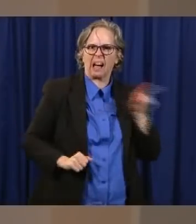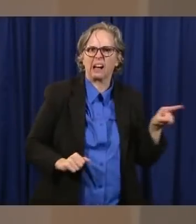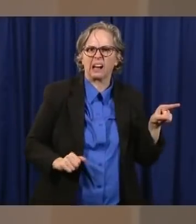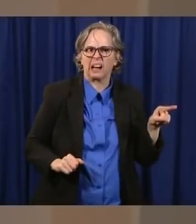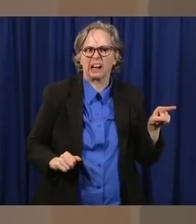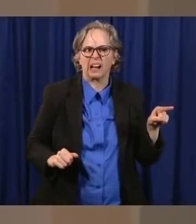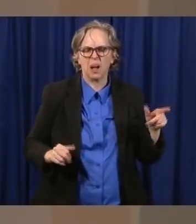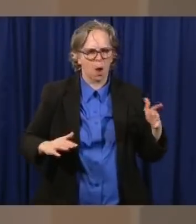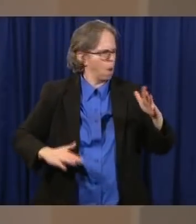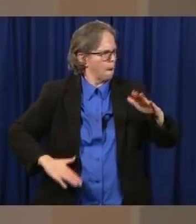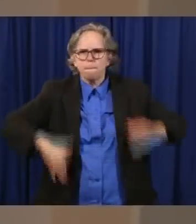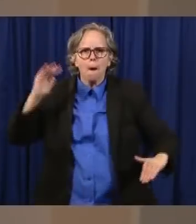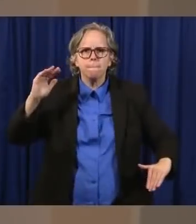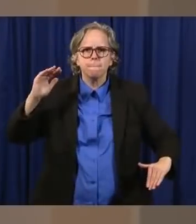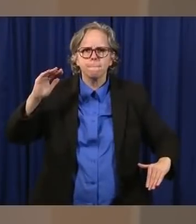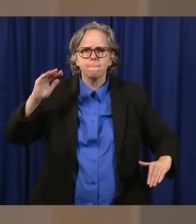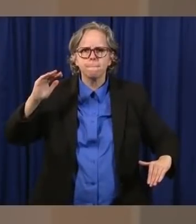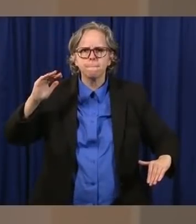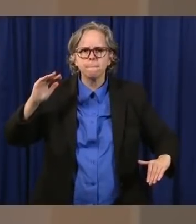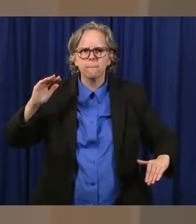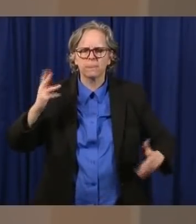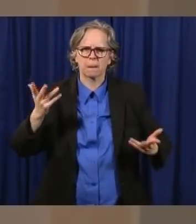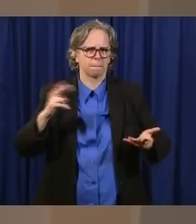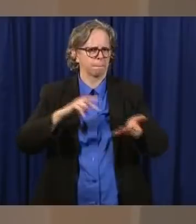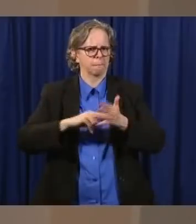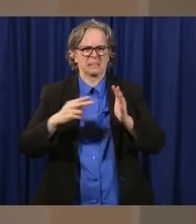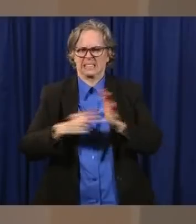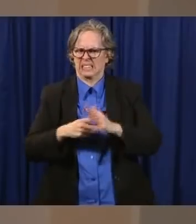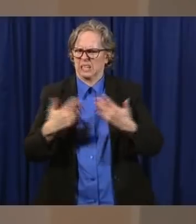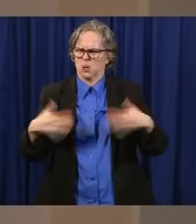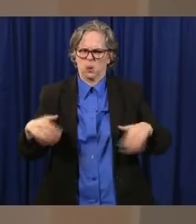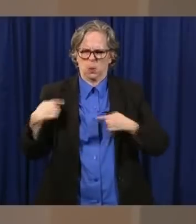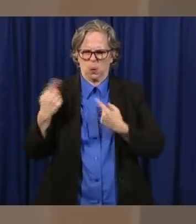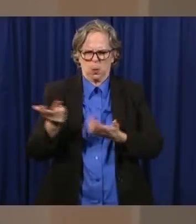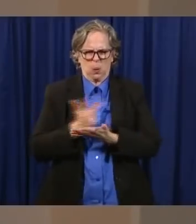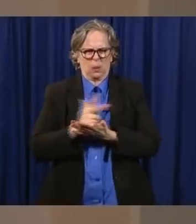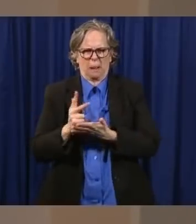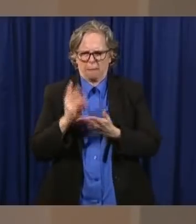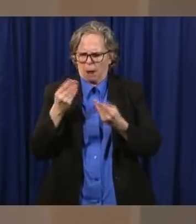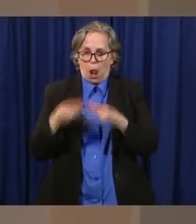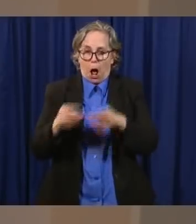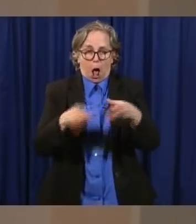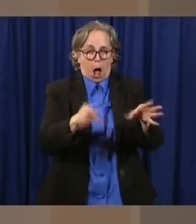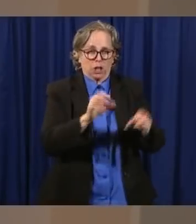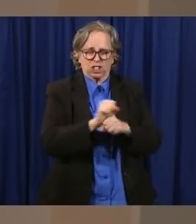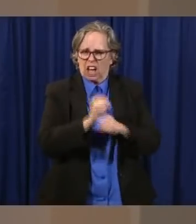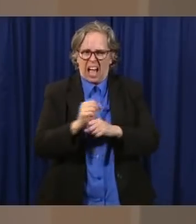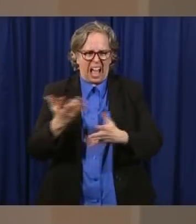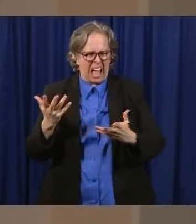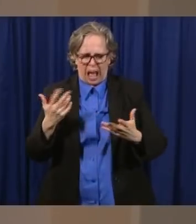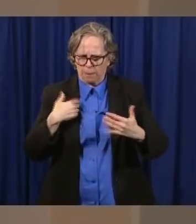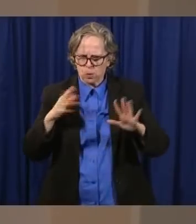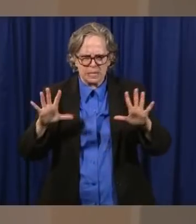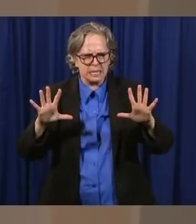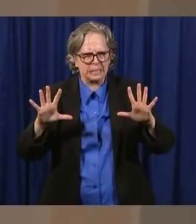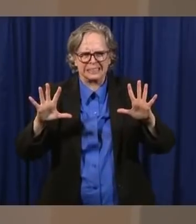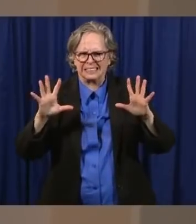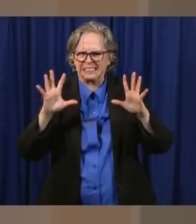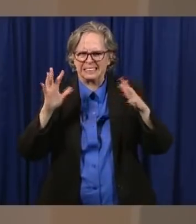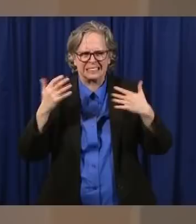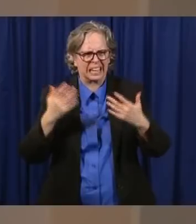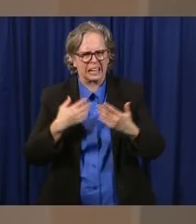and uncertainty that the Ohio Department of Job and Family Services is trying to help you address by getting you access to unemployment